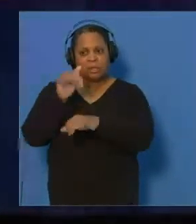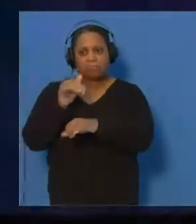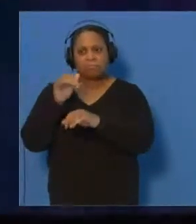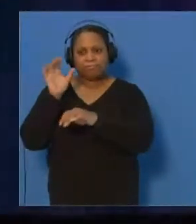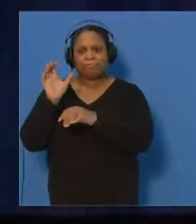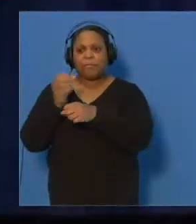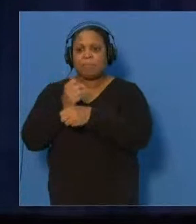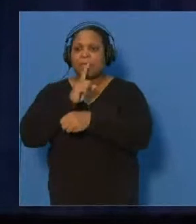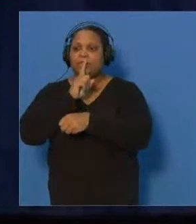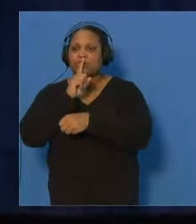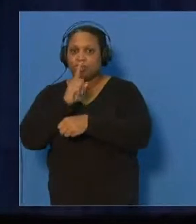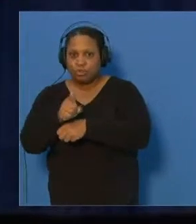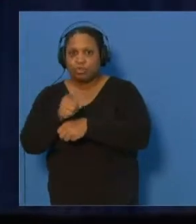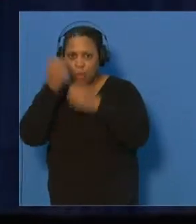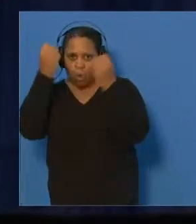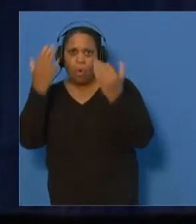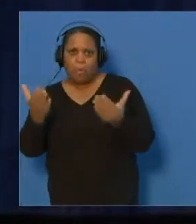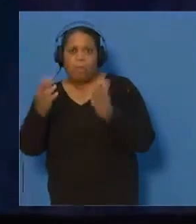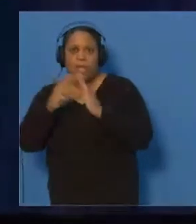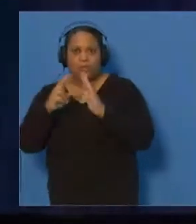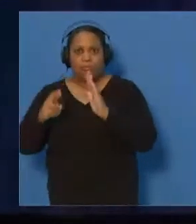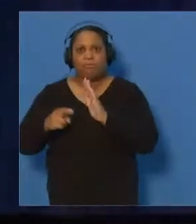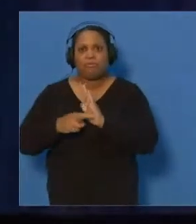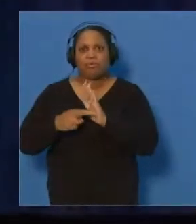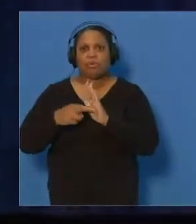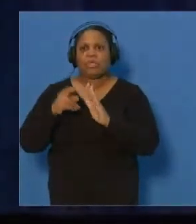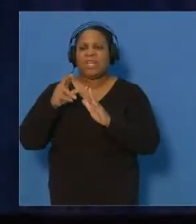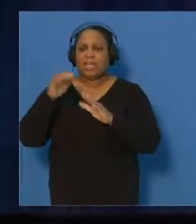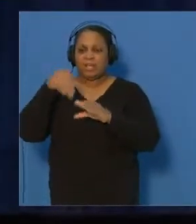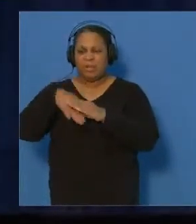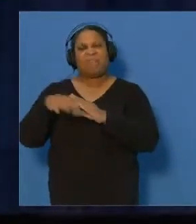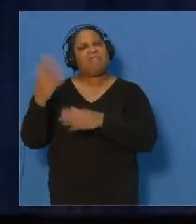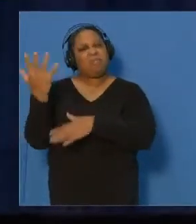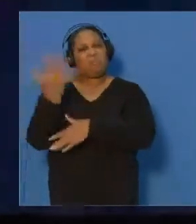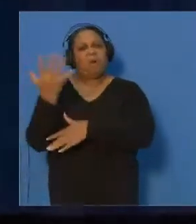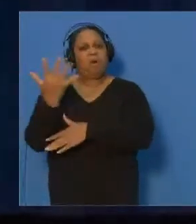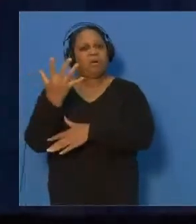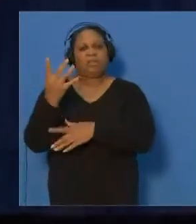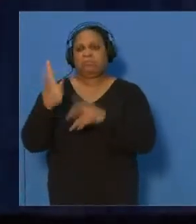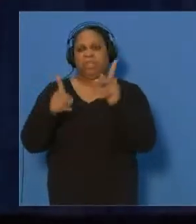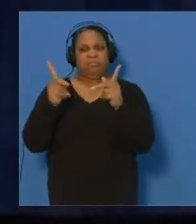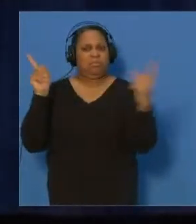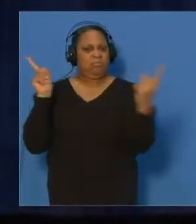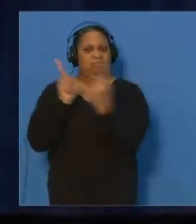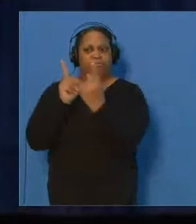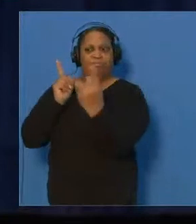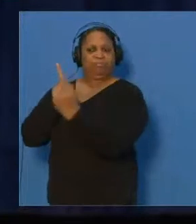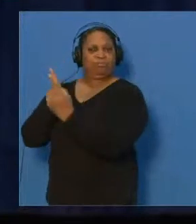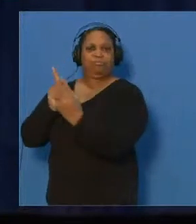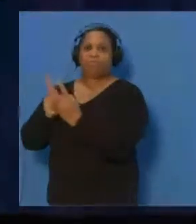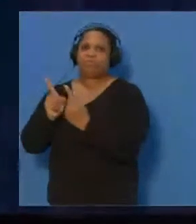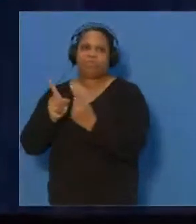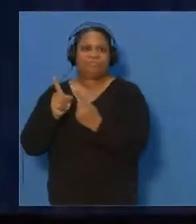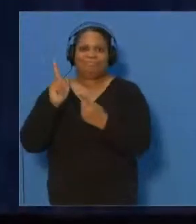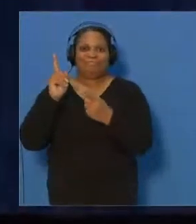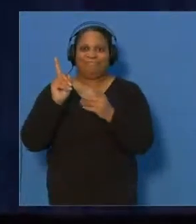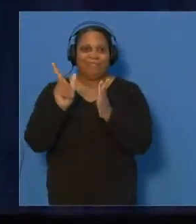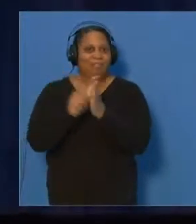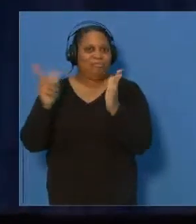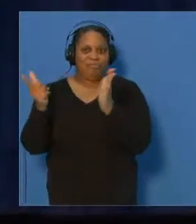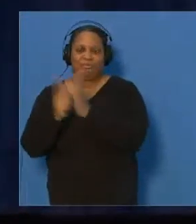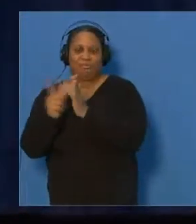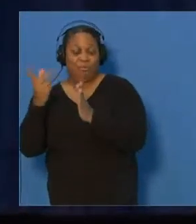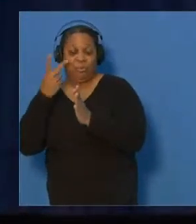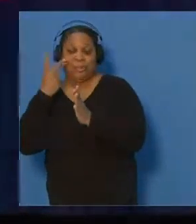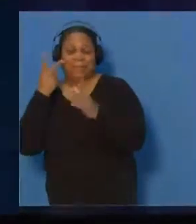And if you have different things about parks and people not doing social distancing, you add more places for enforcement. And that defeats the purpose. We've